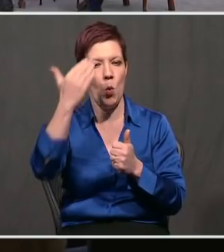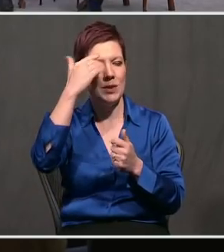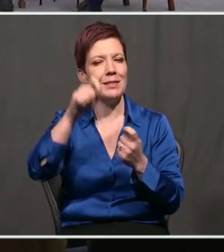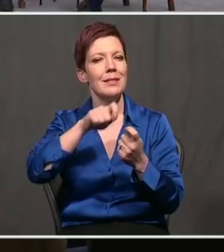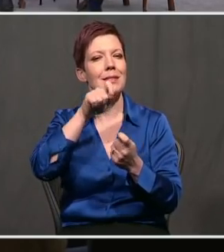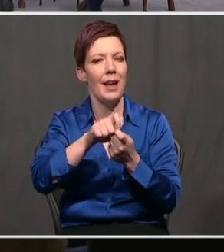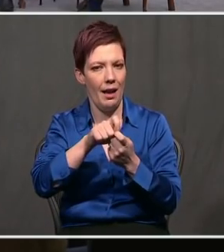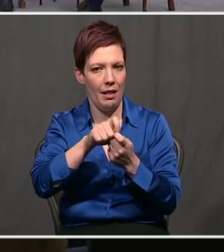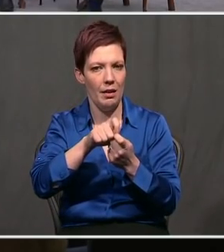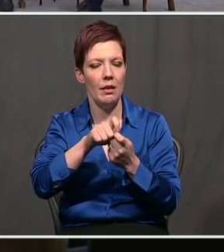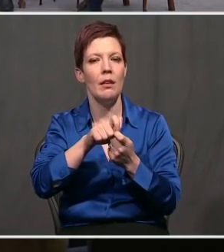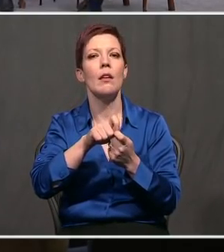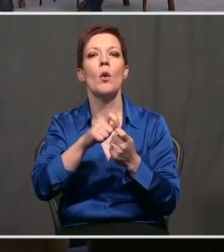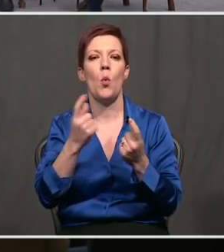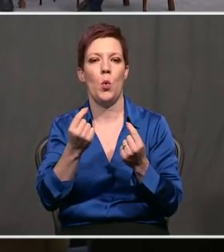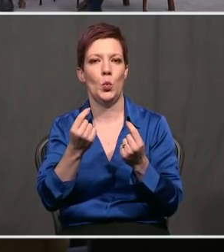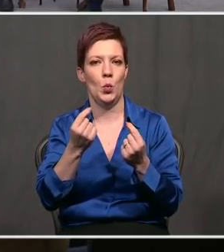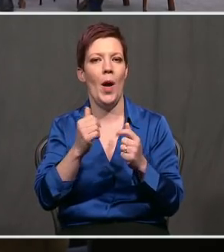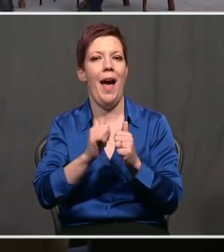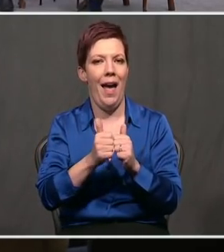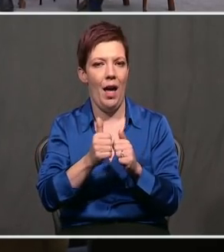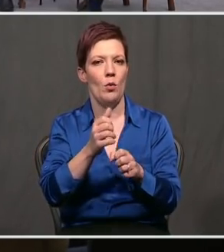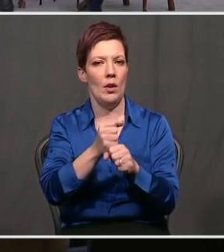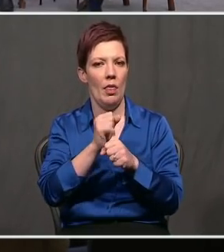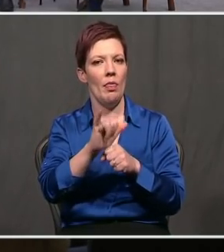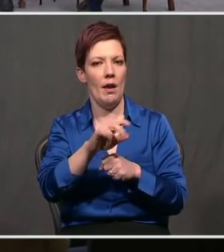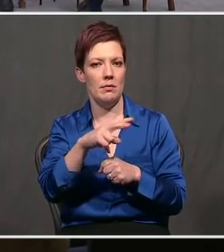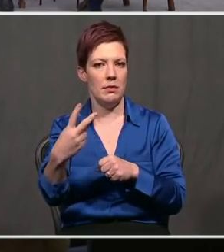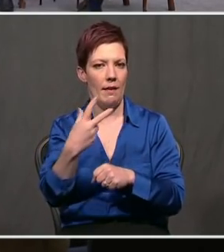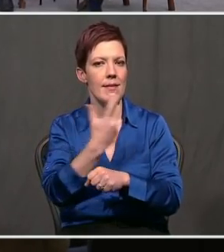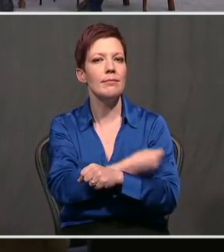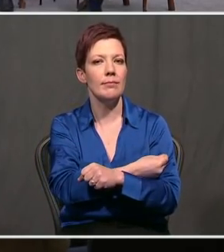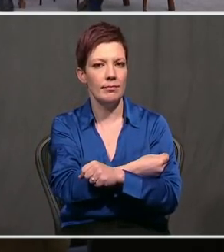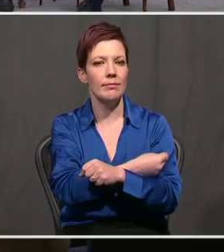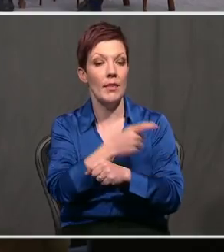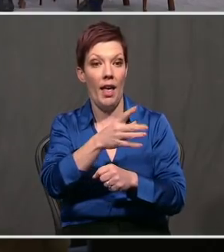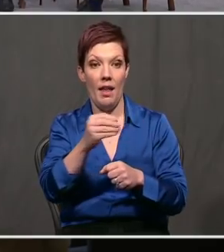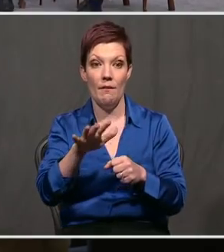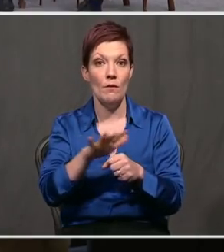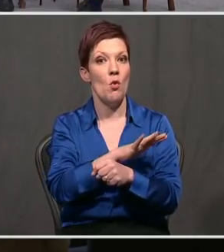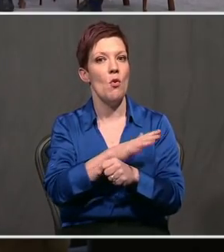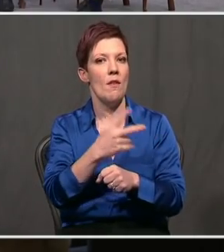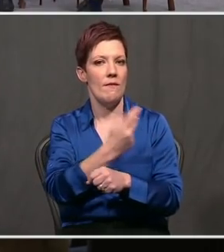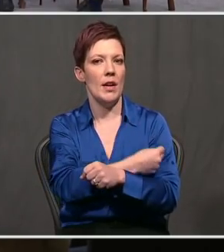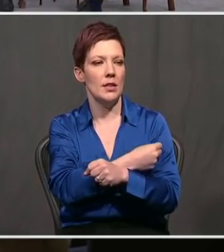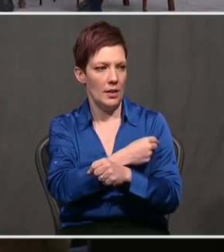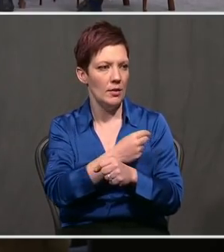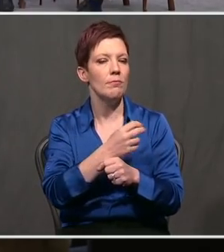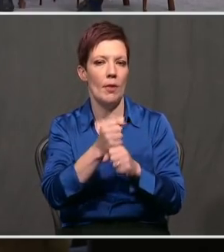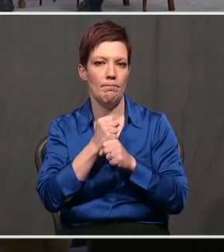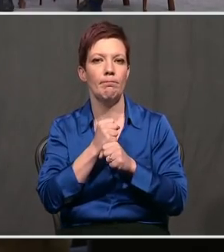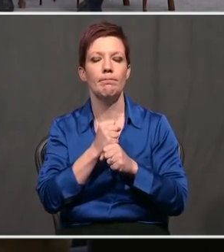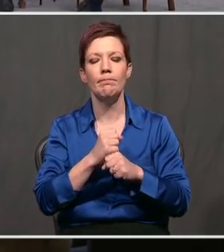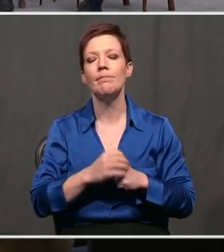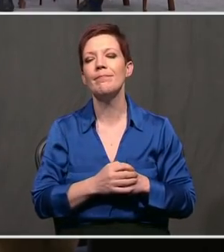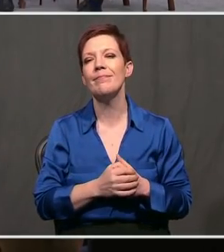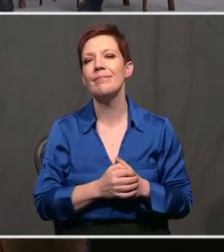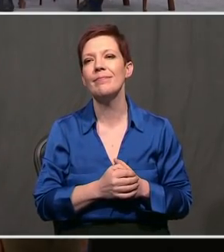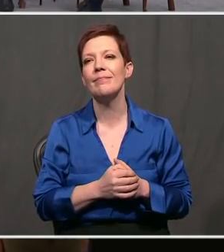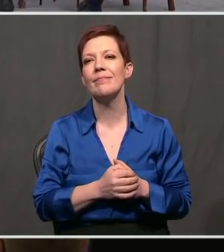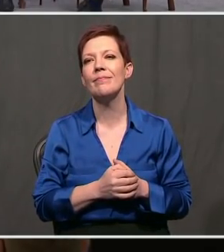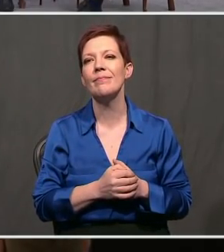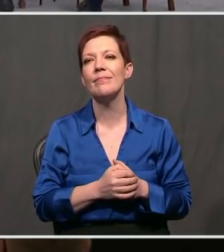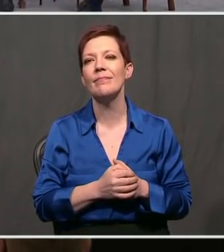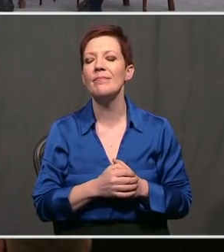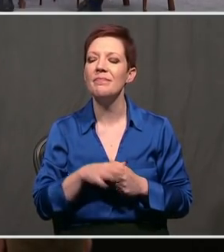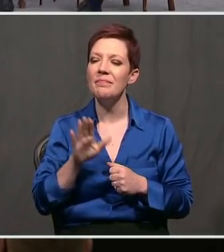that they get that second dose to make sure that they are fully vaccinated. Governor, you one quick aside. You